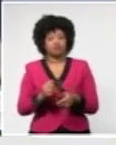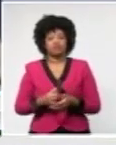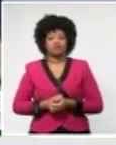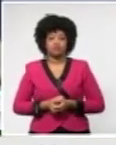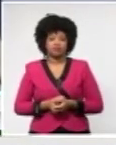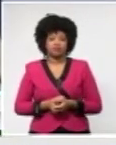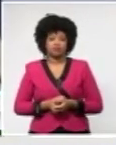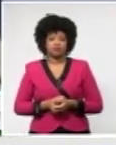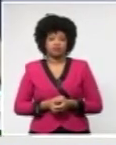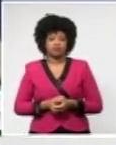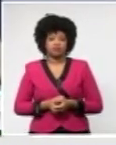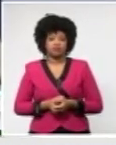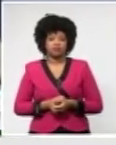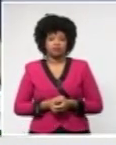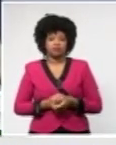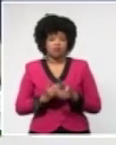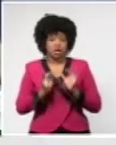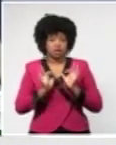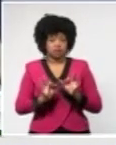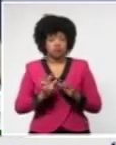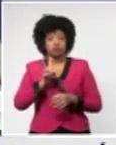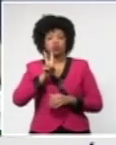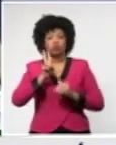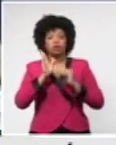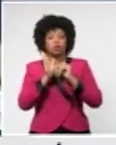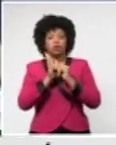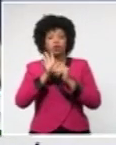2,049 people who have tested positive in our country.